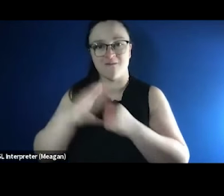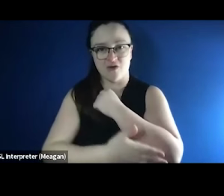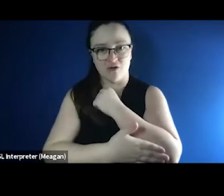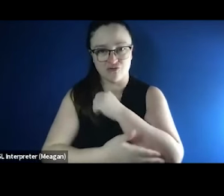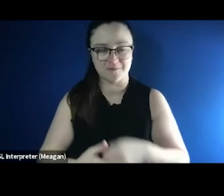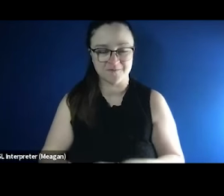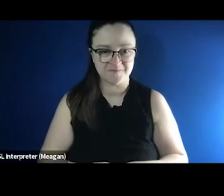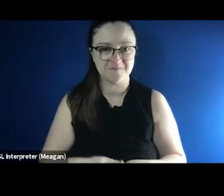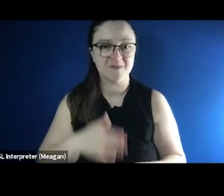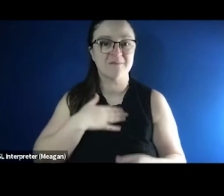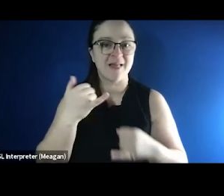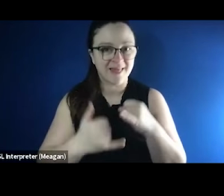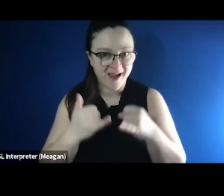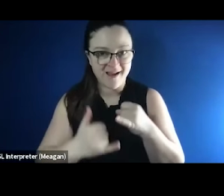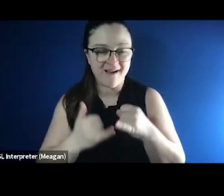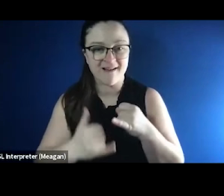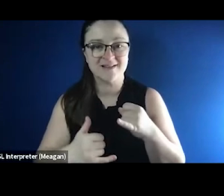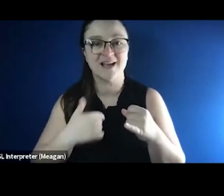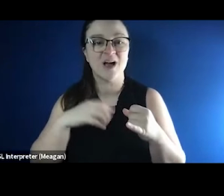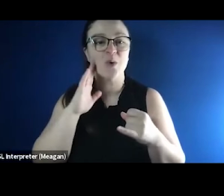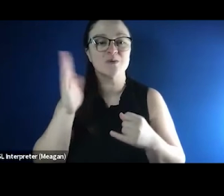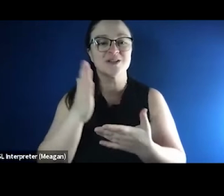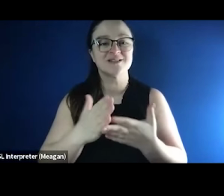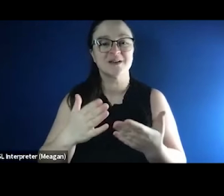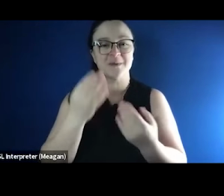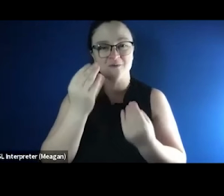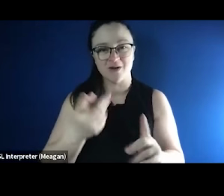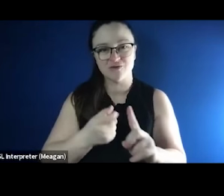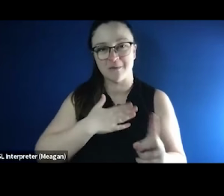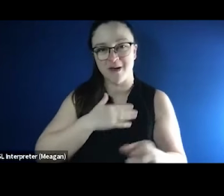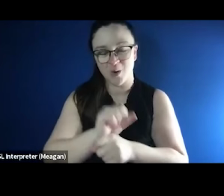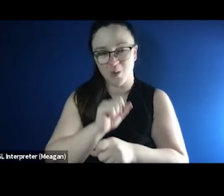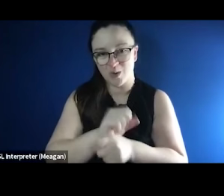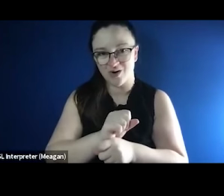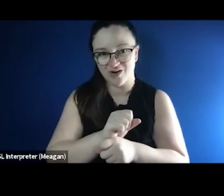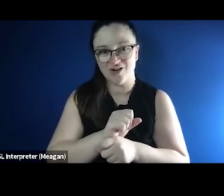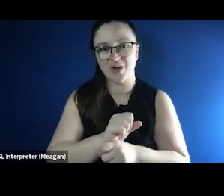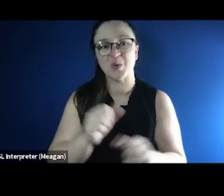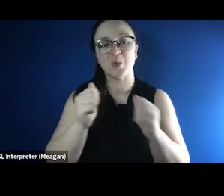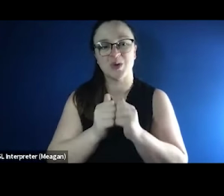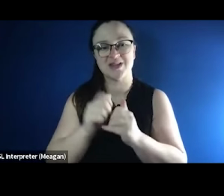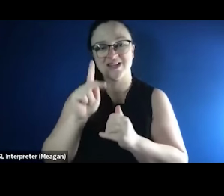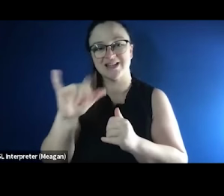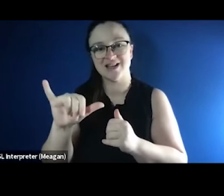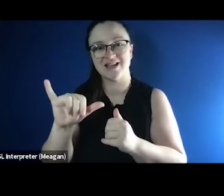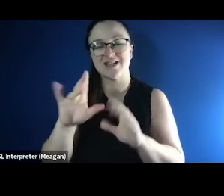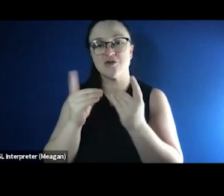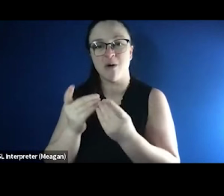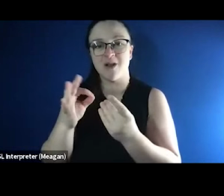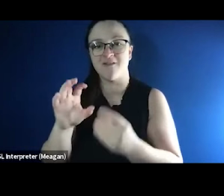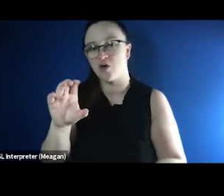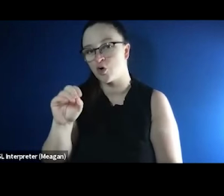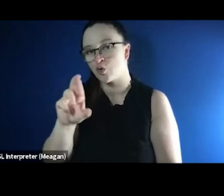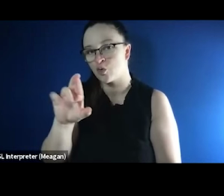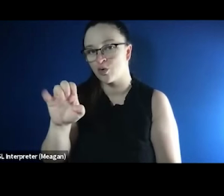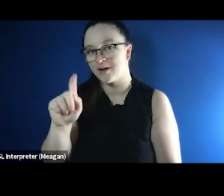which is I will be presenting some findings today from my work alongside the Kentucky Department of Corrections. And so none